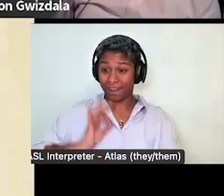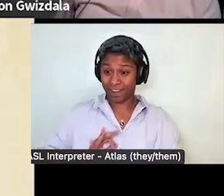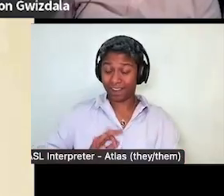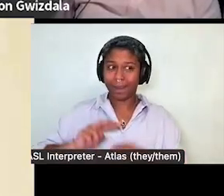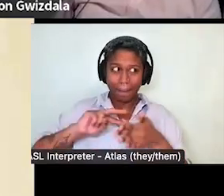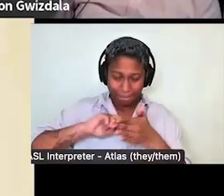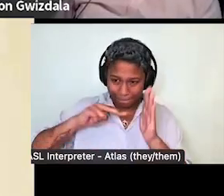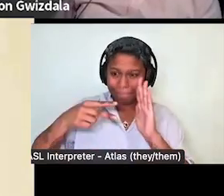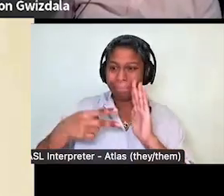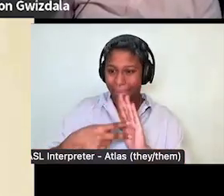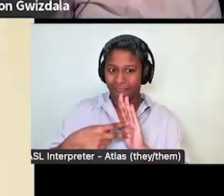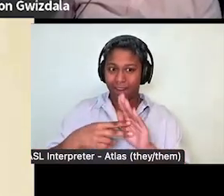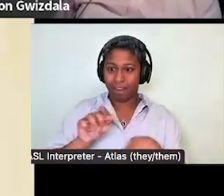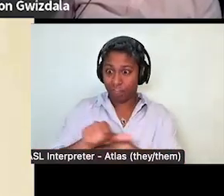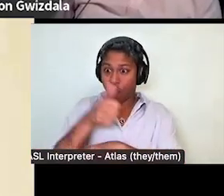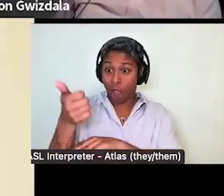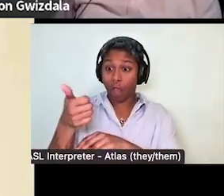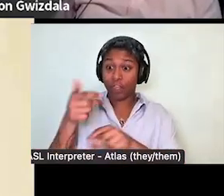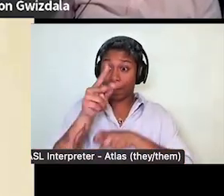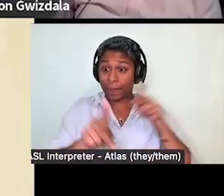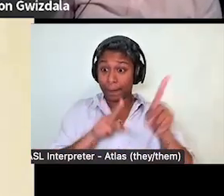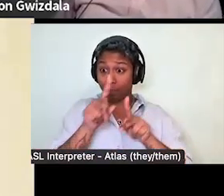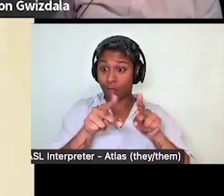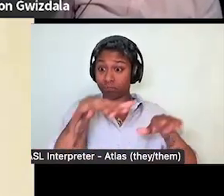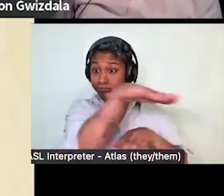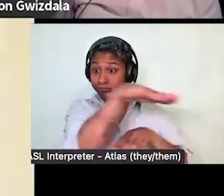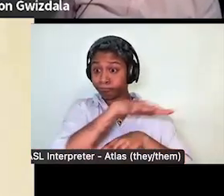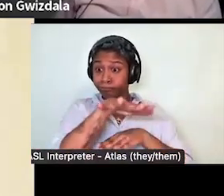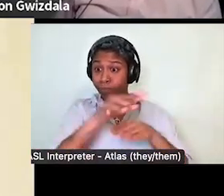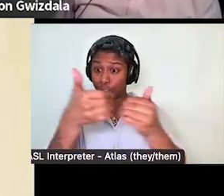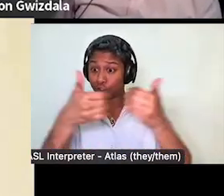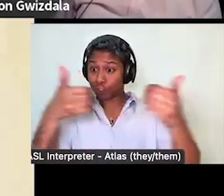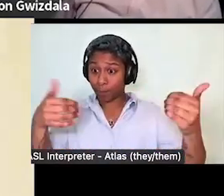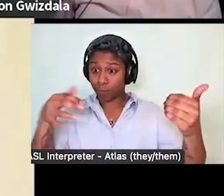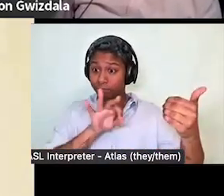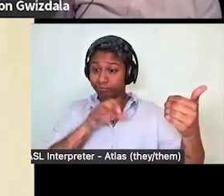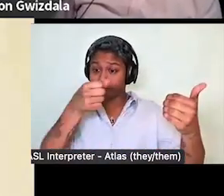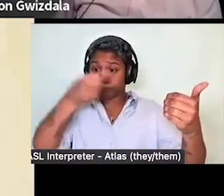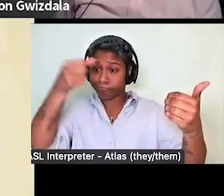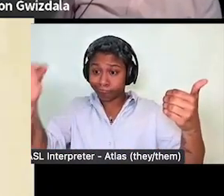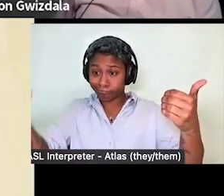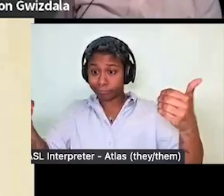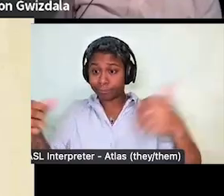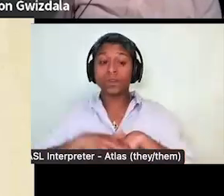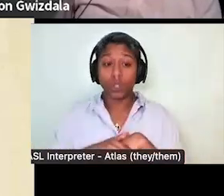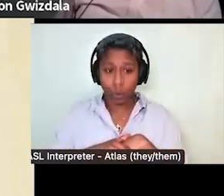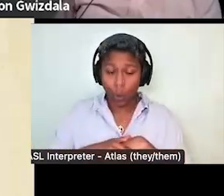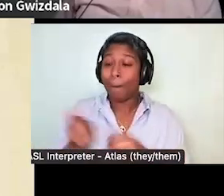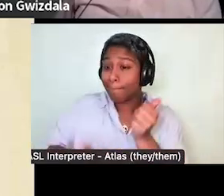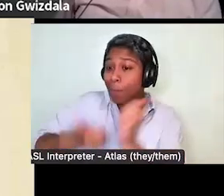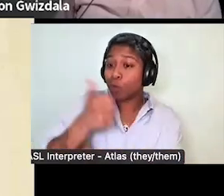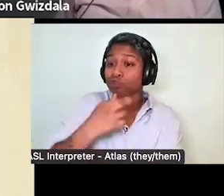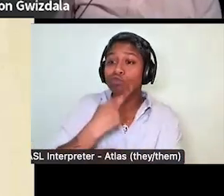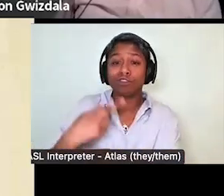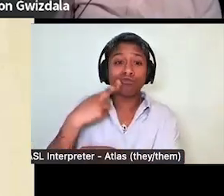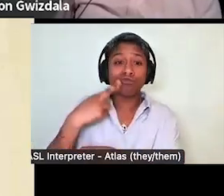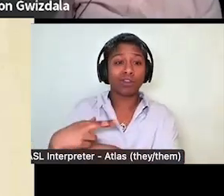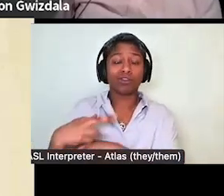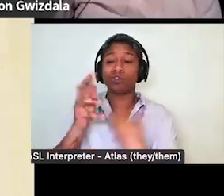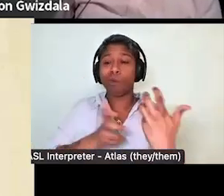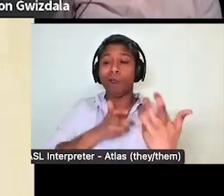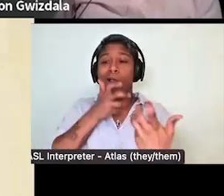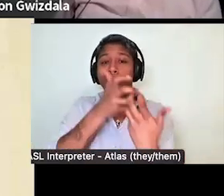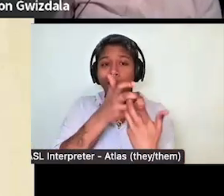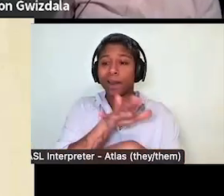people. So most restaurants, to accommodate their servers, they seat everybody in one particular area,